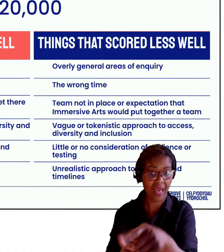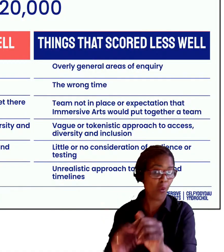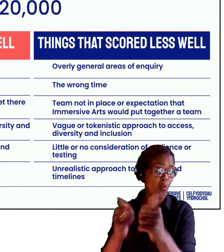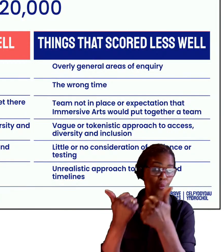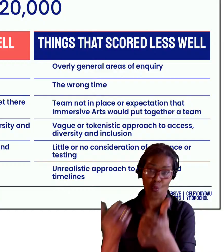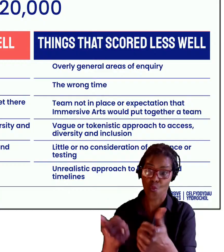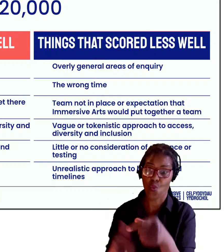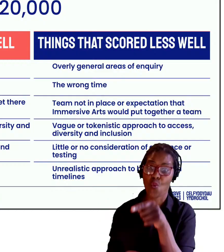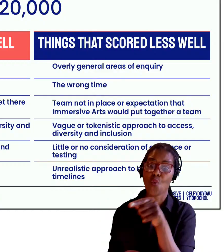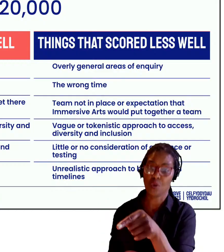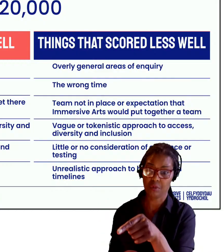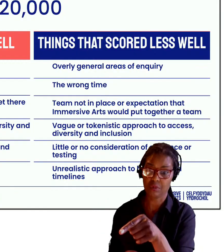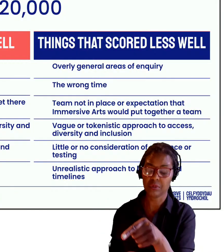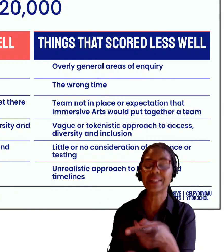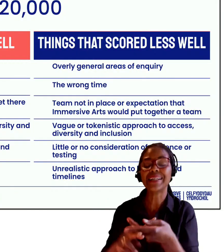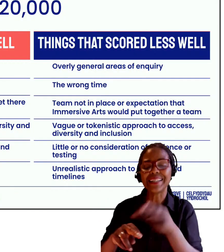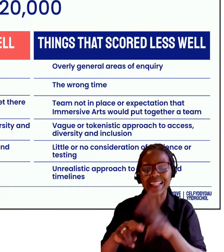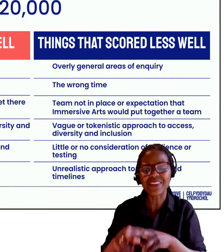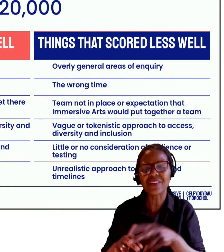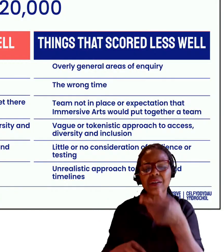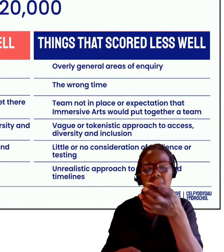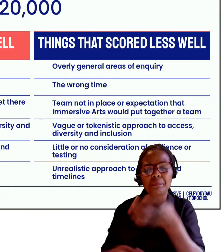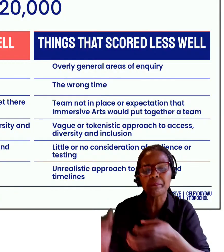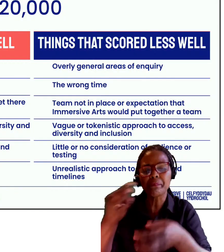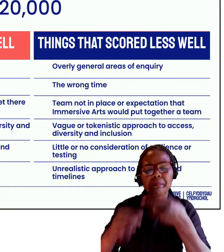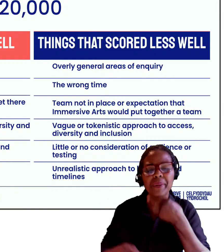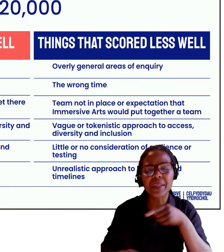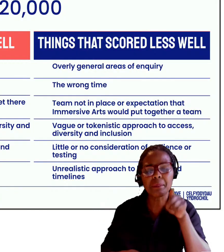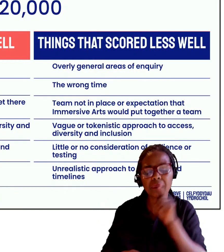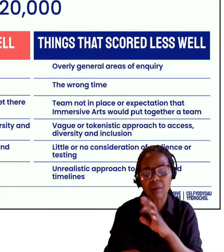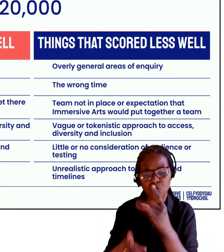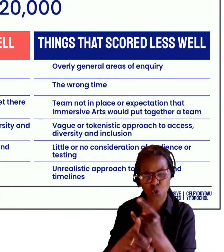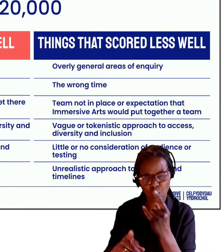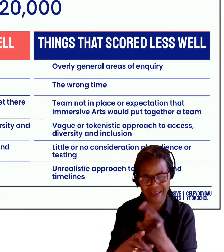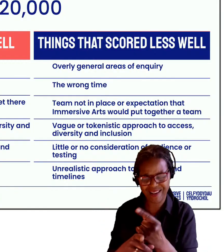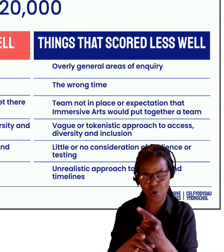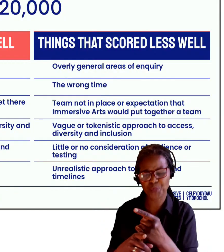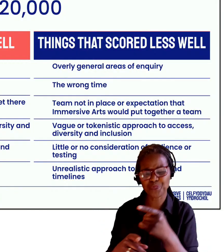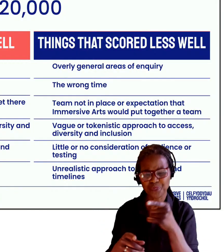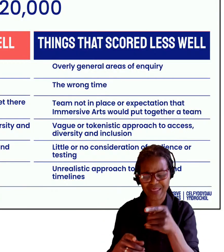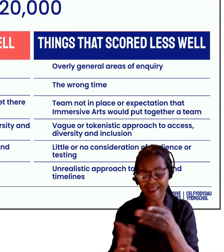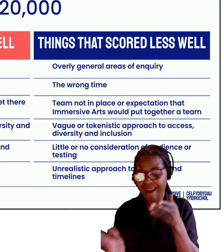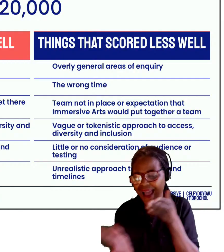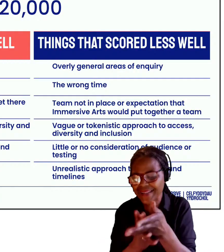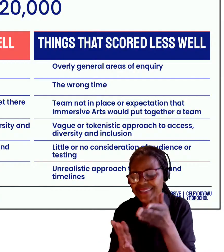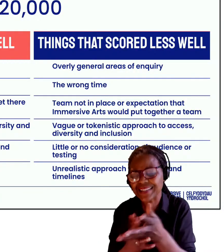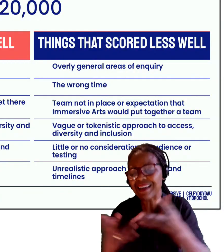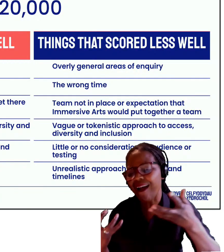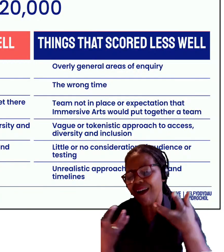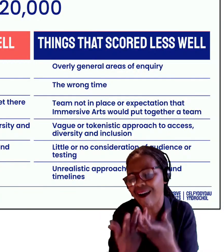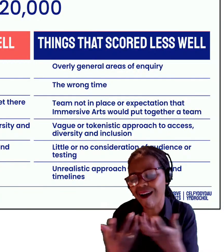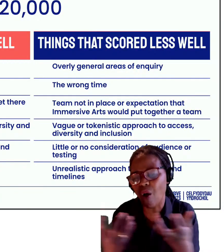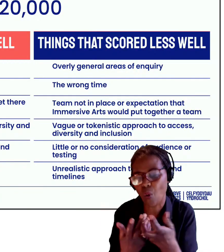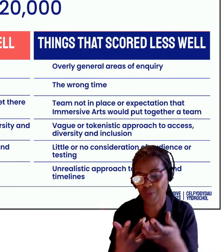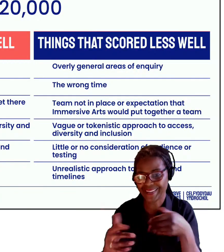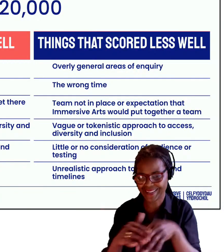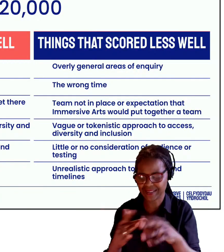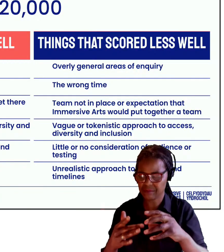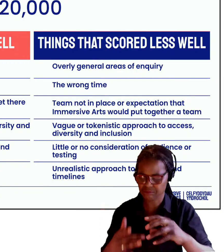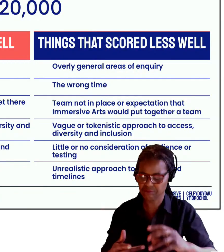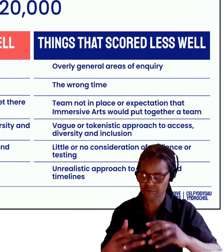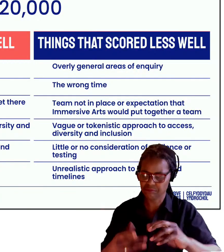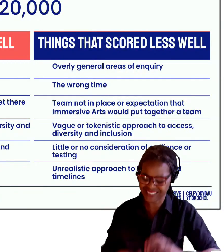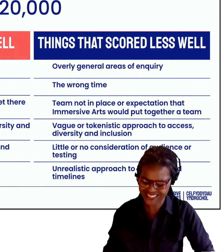they discussed specific provisions to practically or creatively embed access into the design, development and showing of the